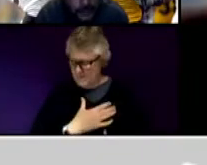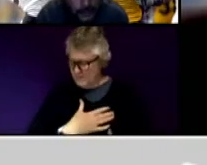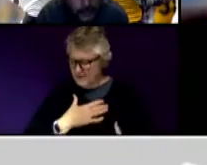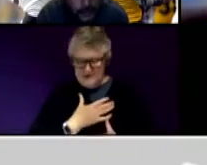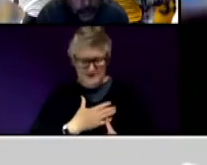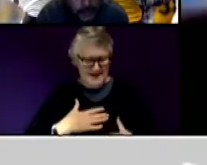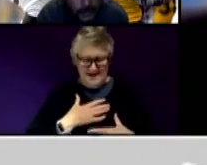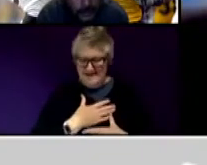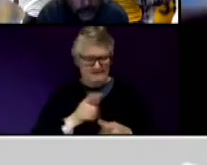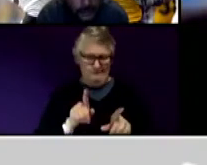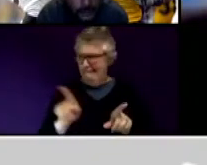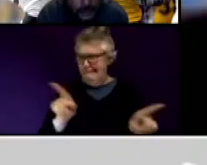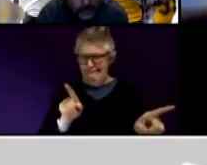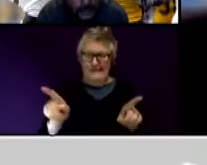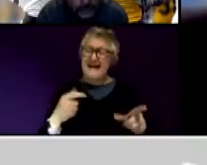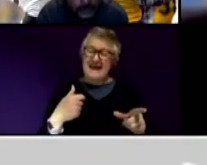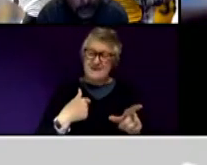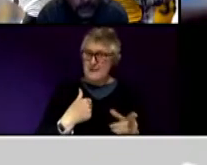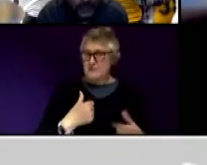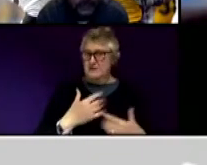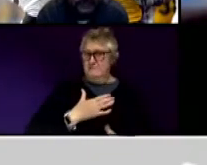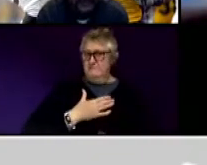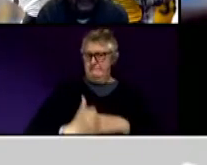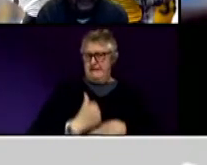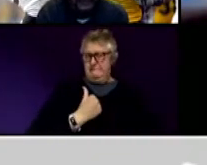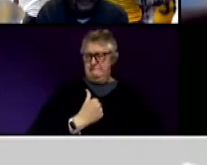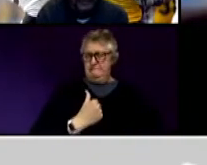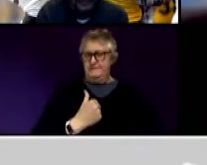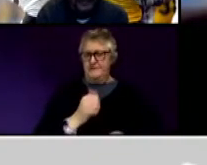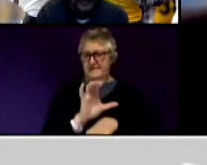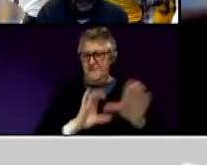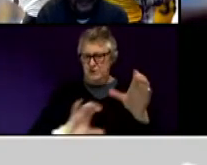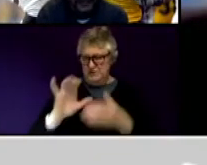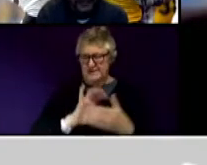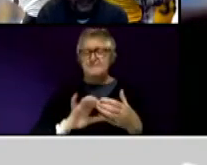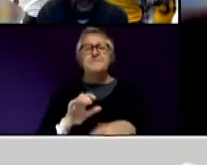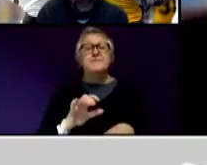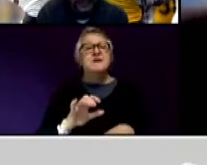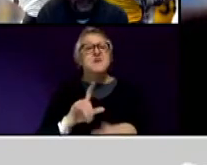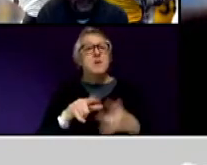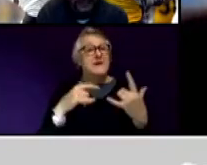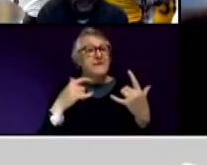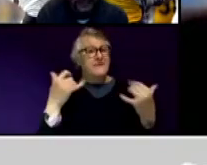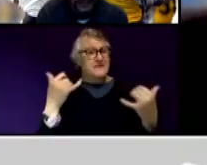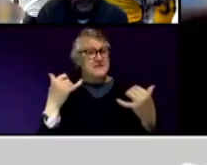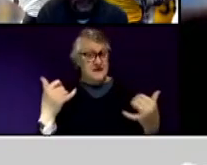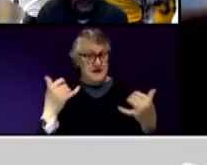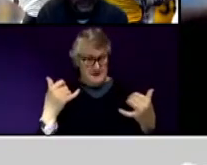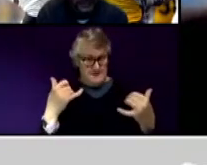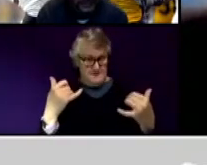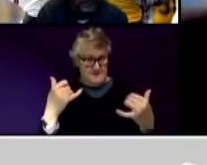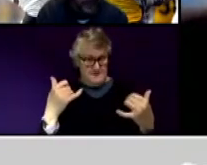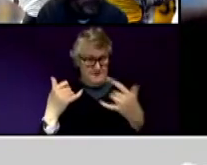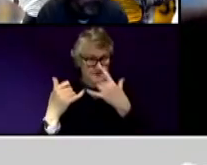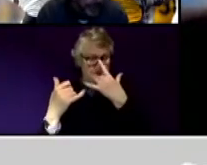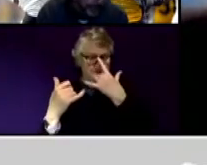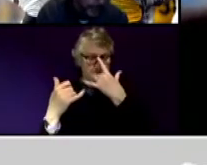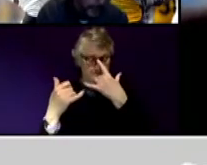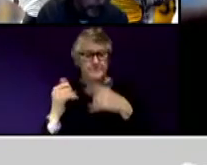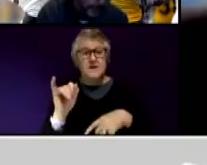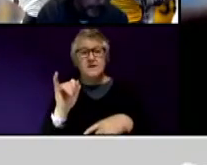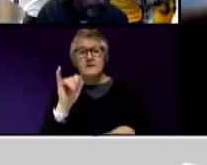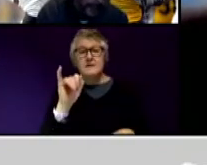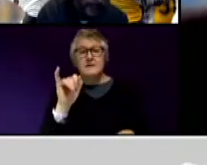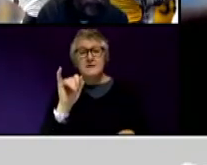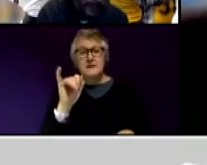I might have confused other folks. So I would like to, at this point, if everybody